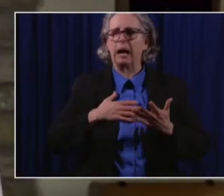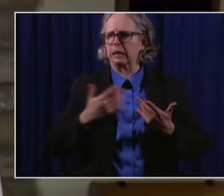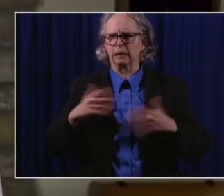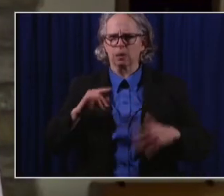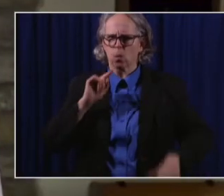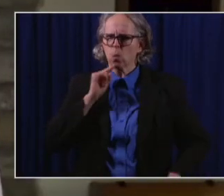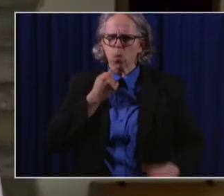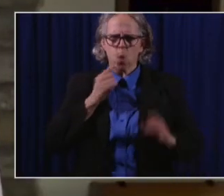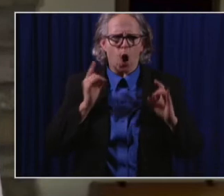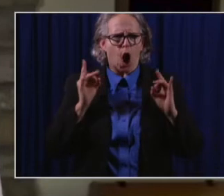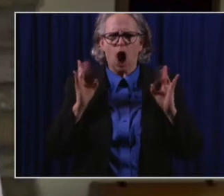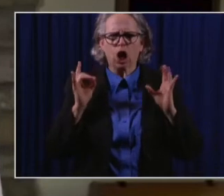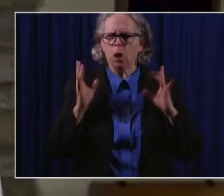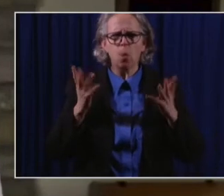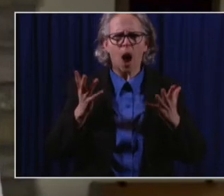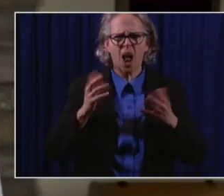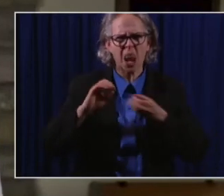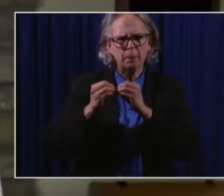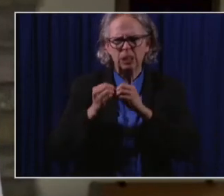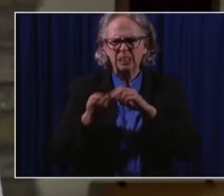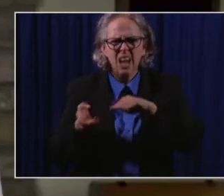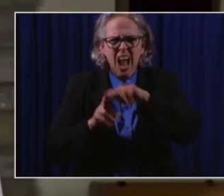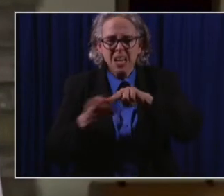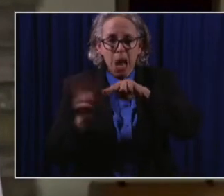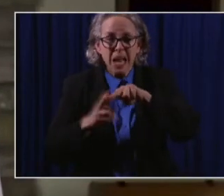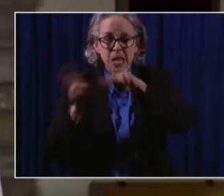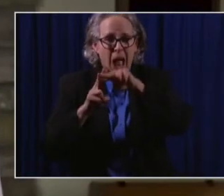quoted in the paper, and you can see by the quotes that they have very